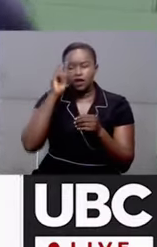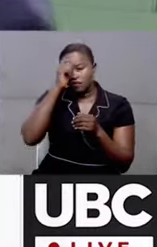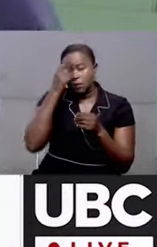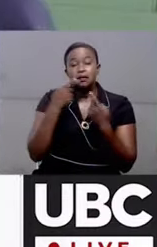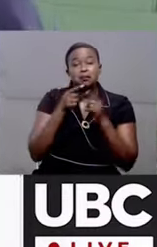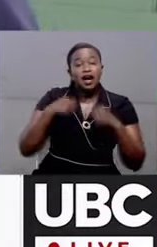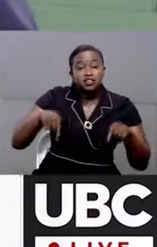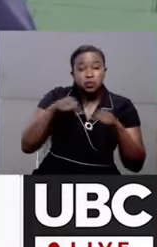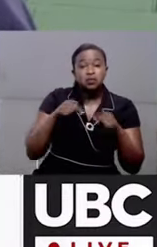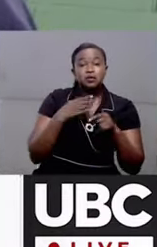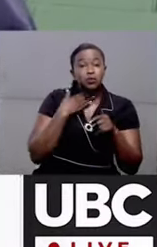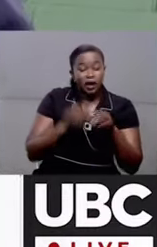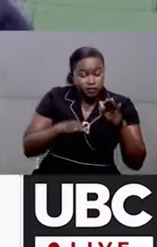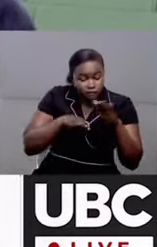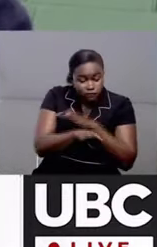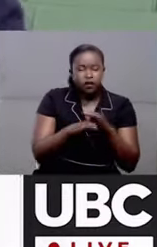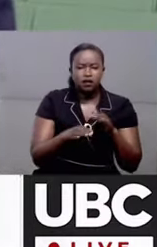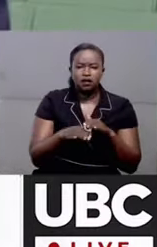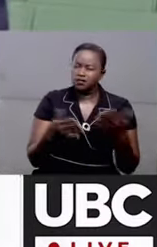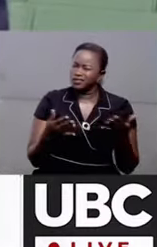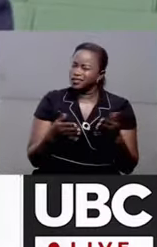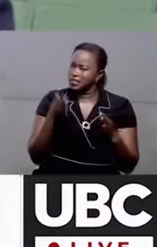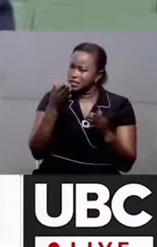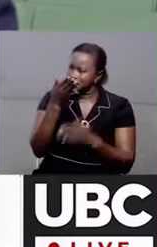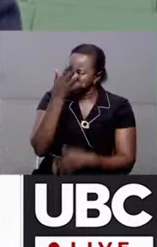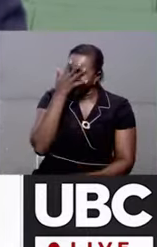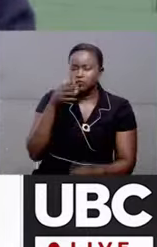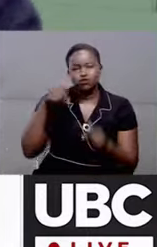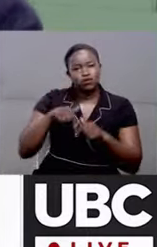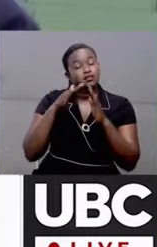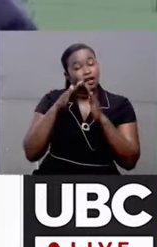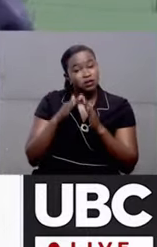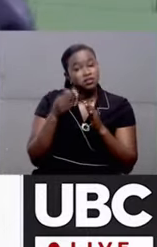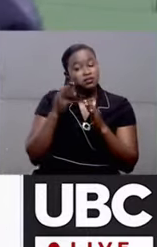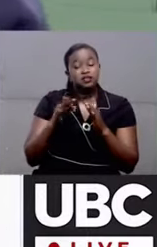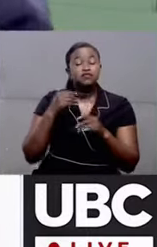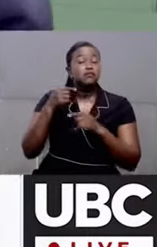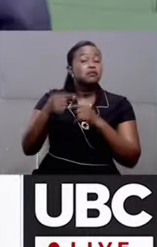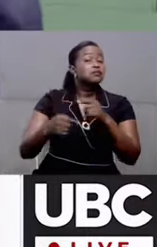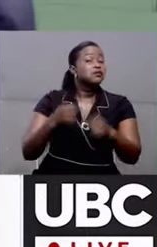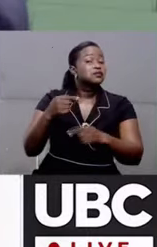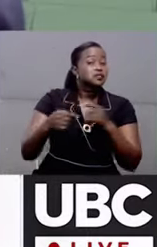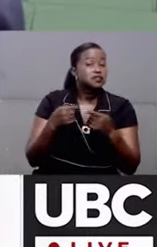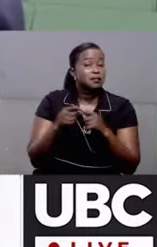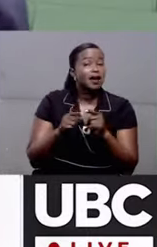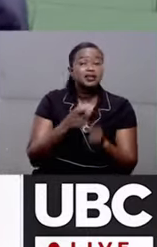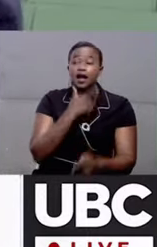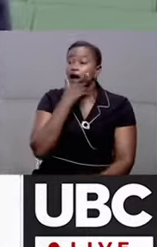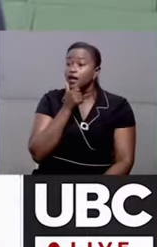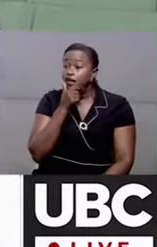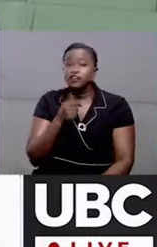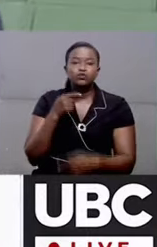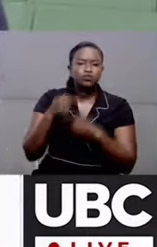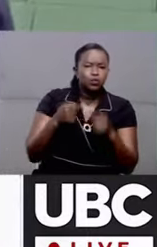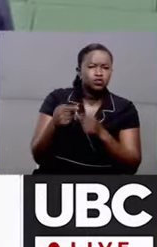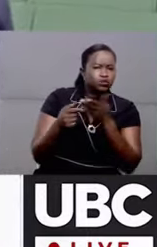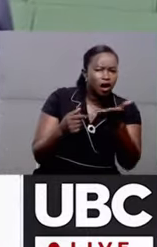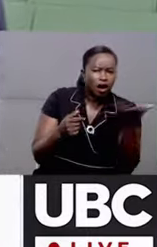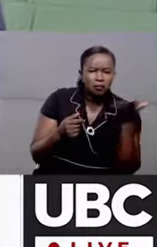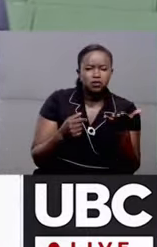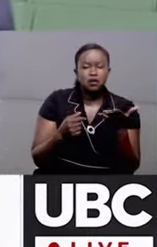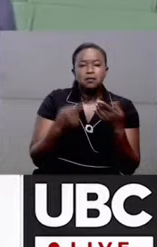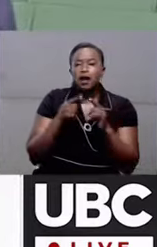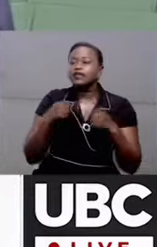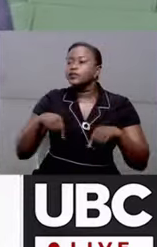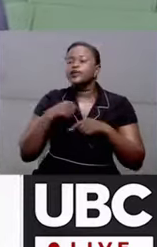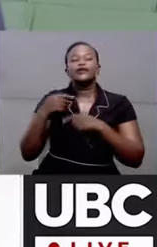hide it under carpet. And it is a shame to this house if we proceed when such allegations are on our head and we